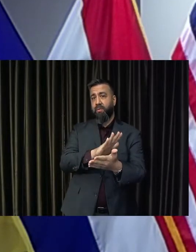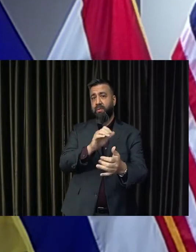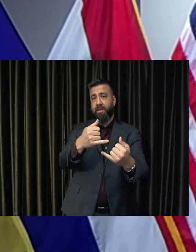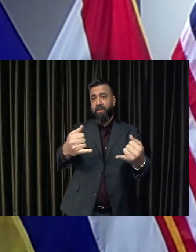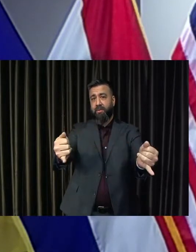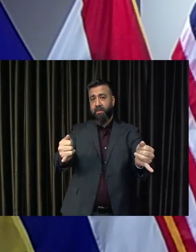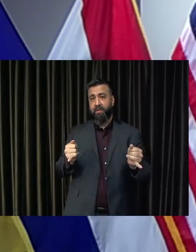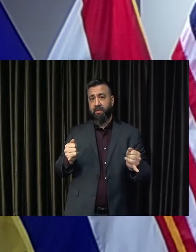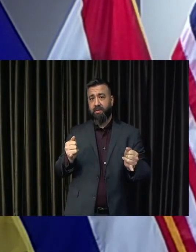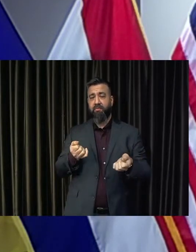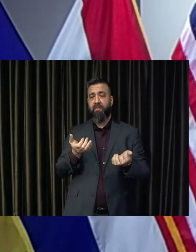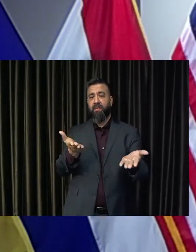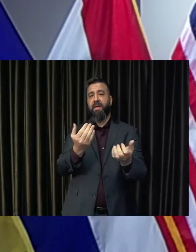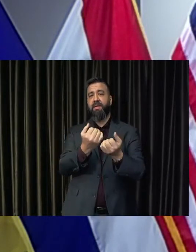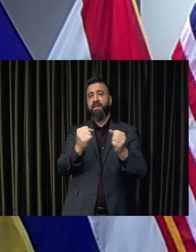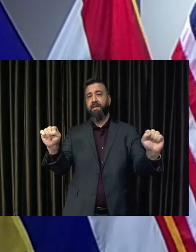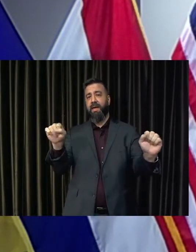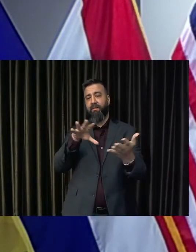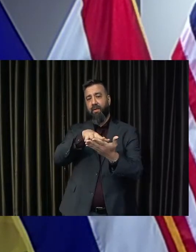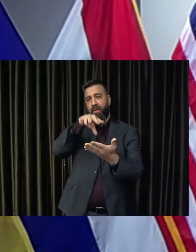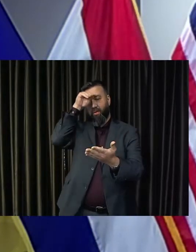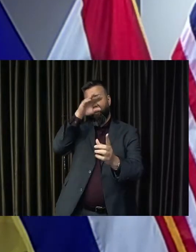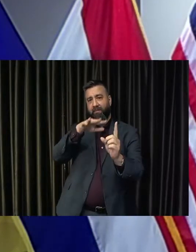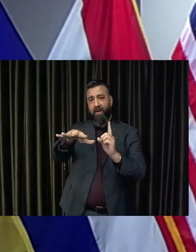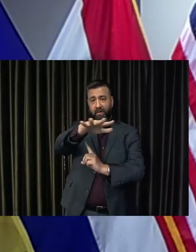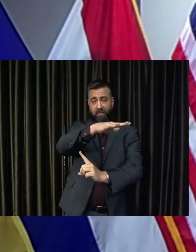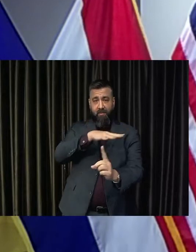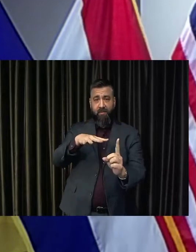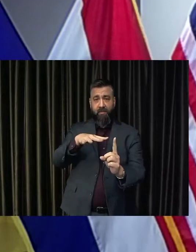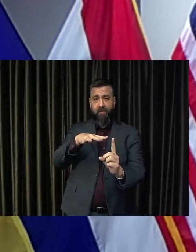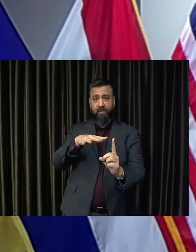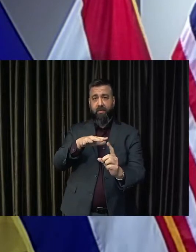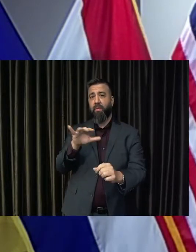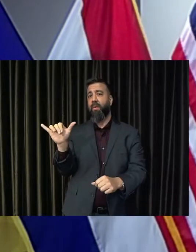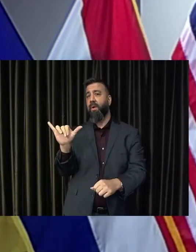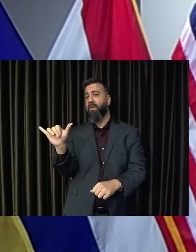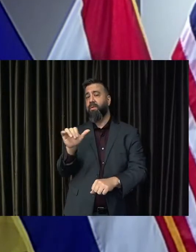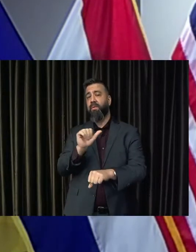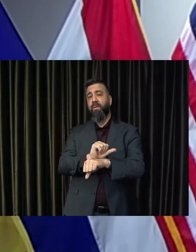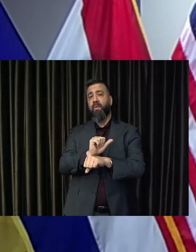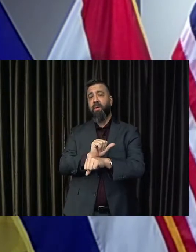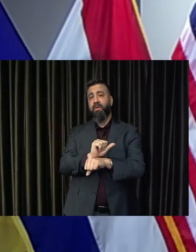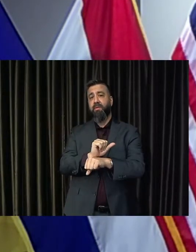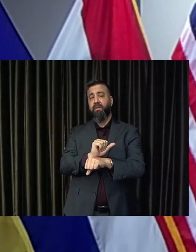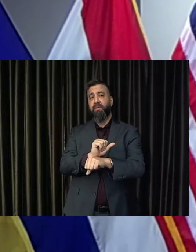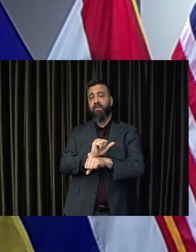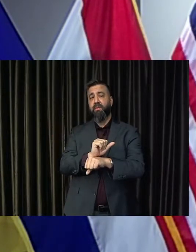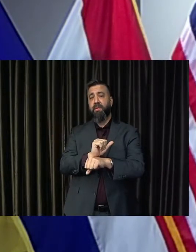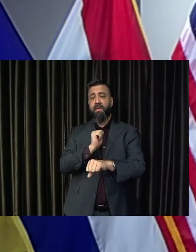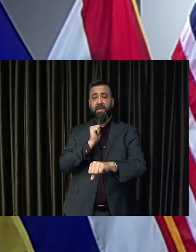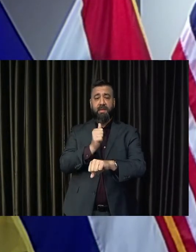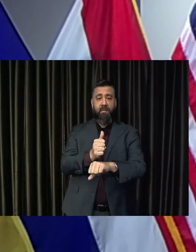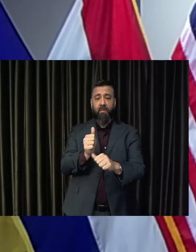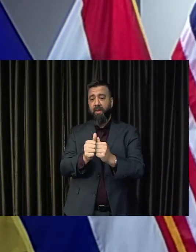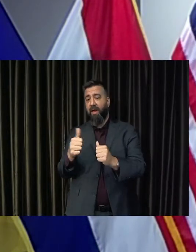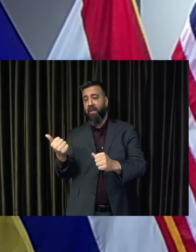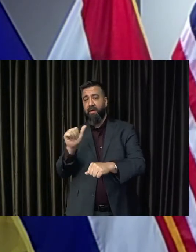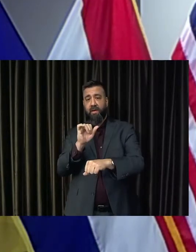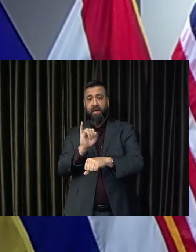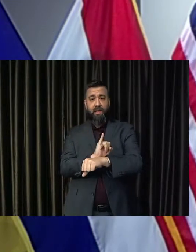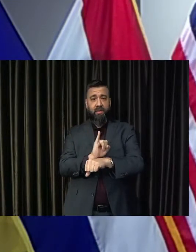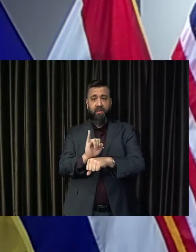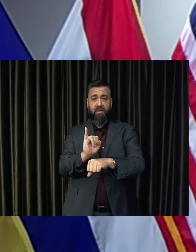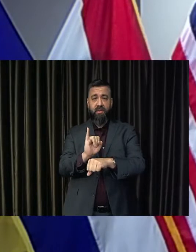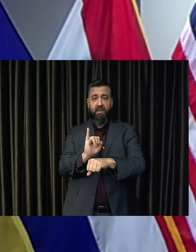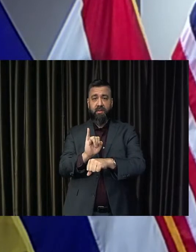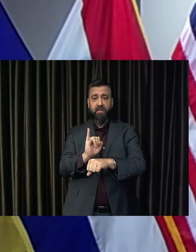environment. We will also work to provide other essential industries and workers in Tier 3 with information and access